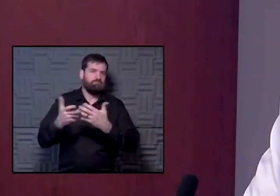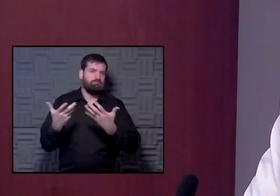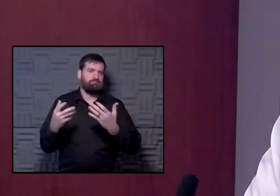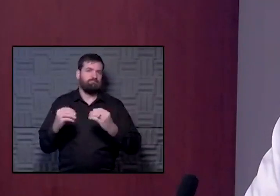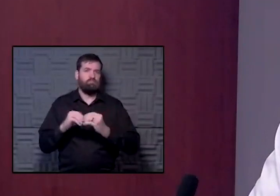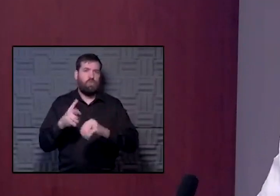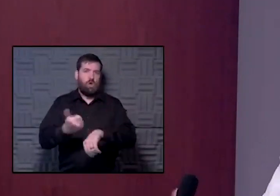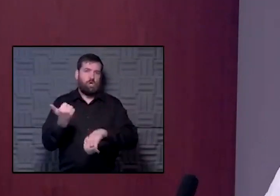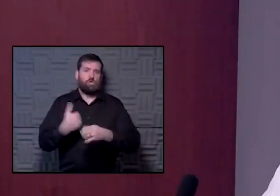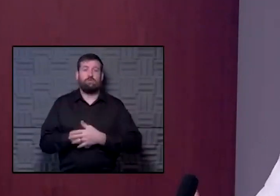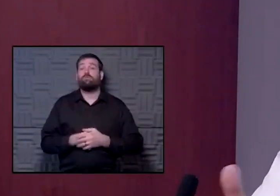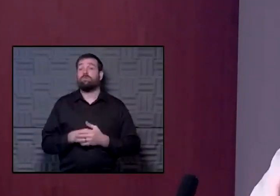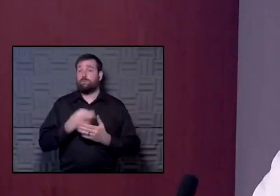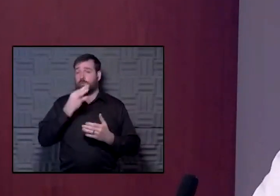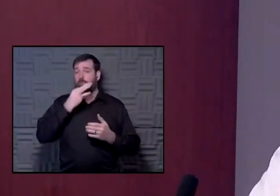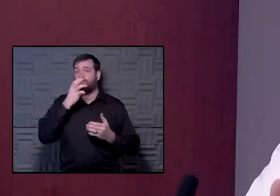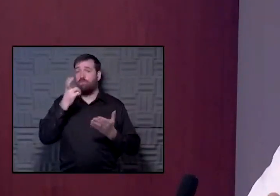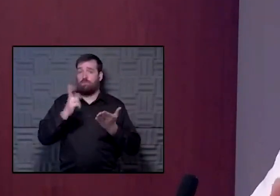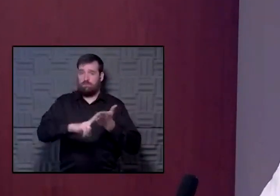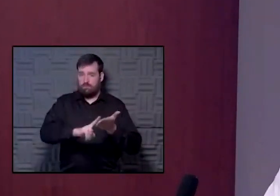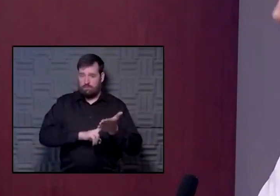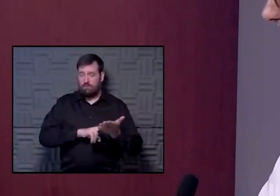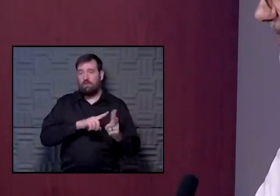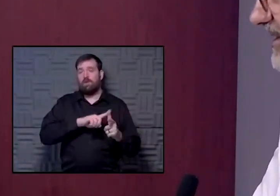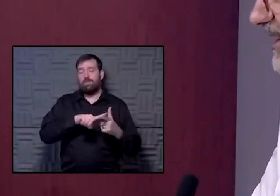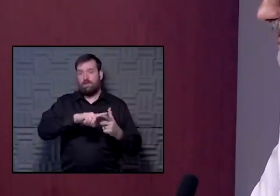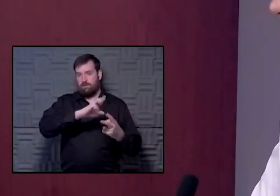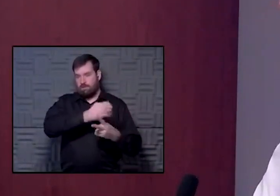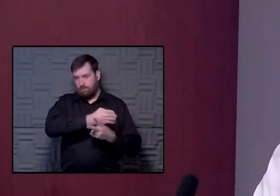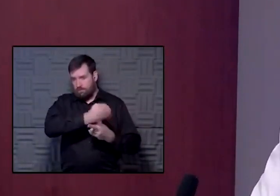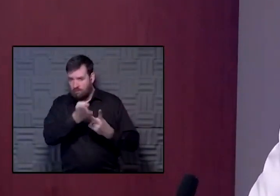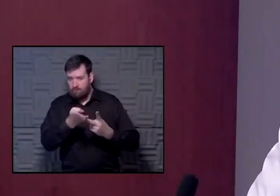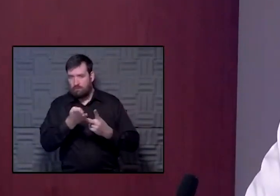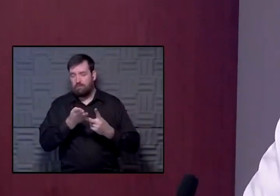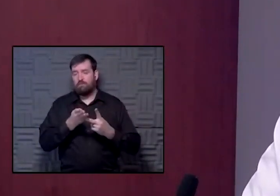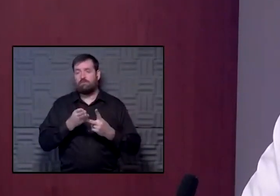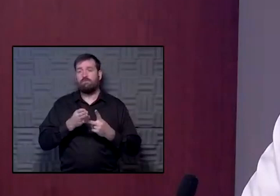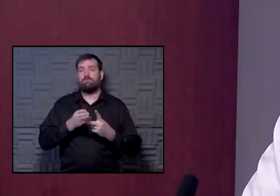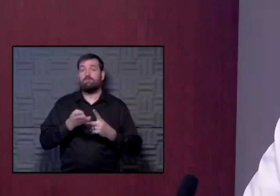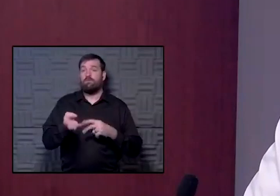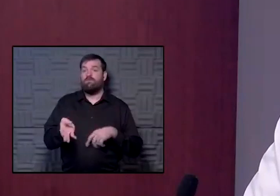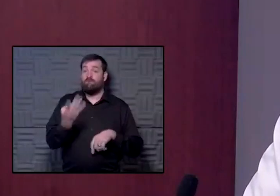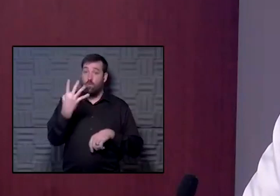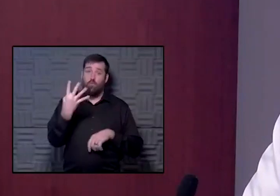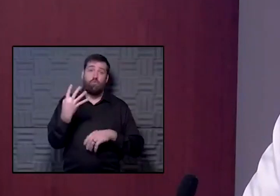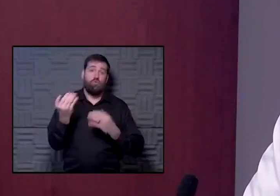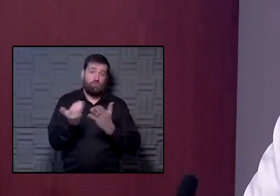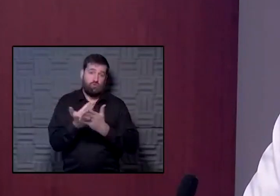to complete enrollment on that and now shift to what we're going to talk about today, which is 4 new treatments.